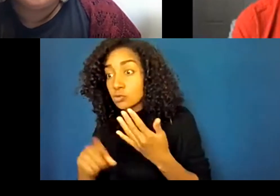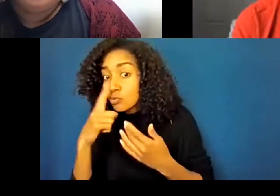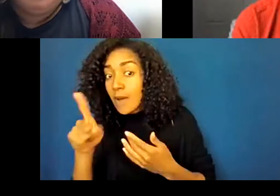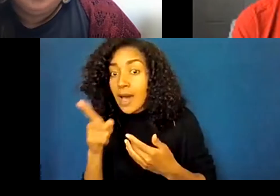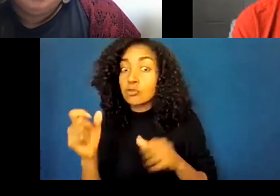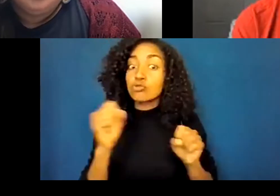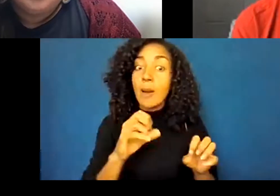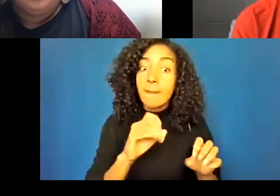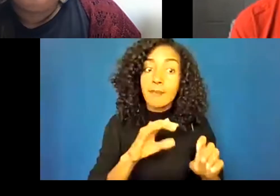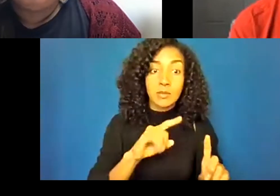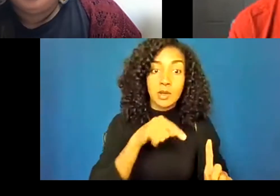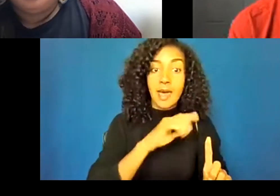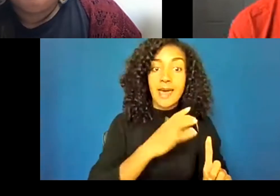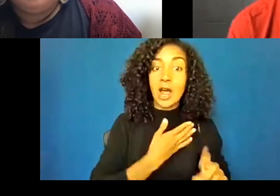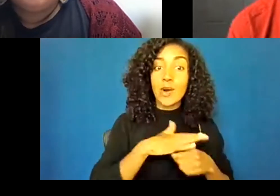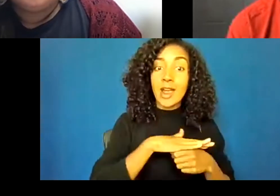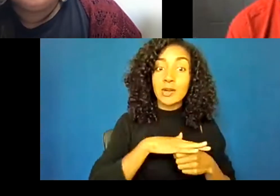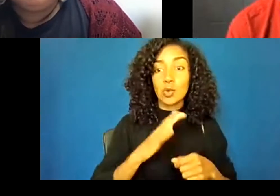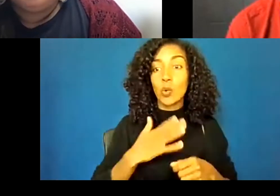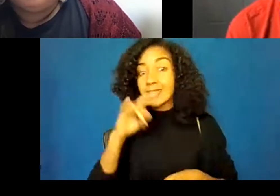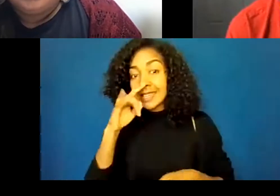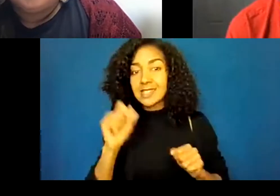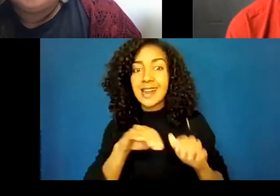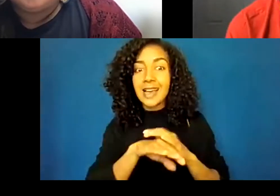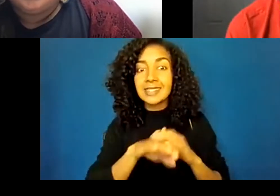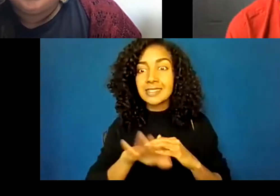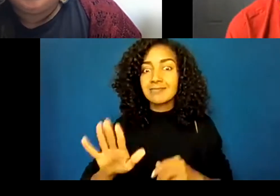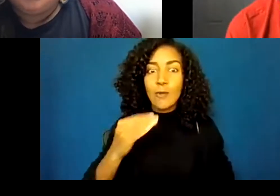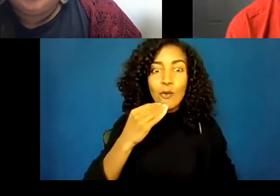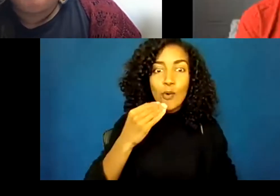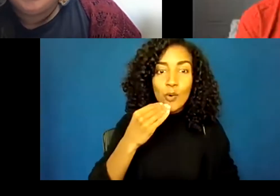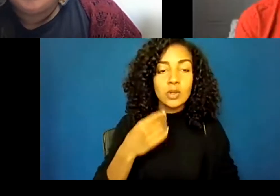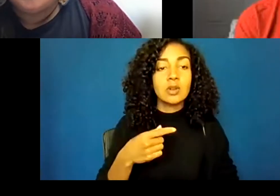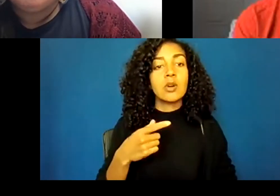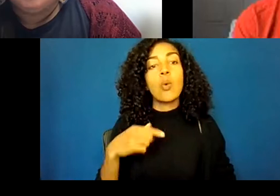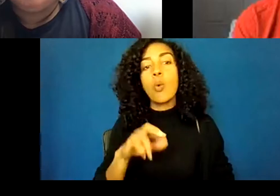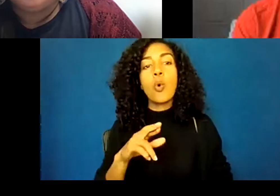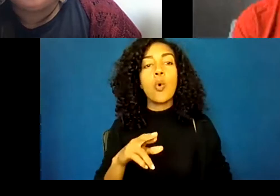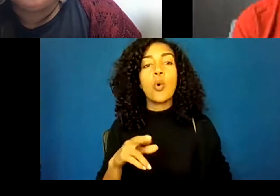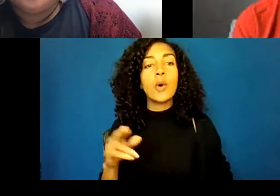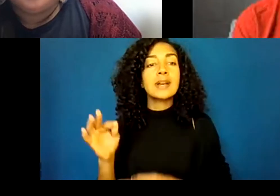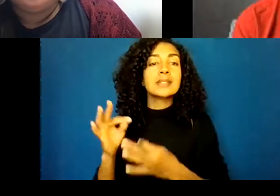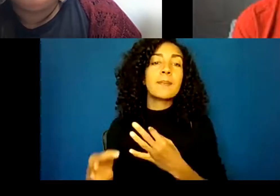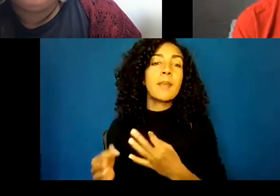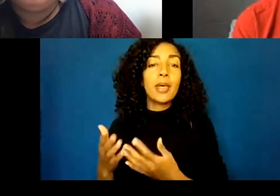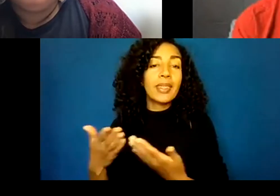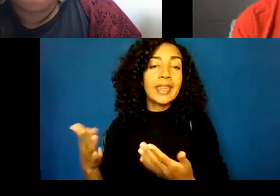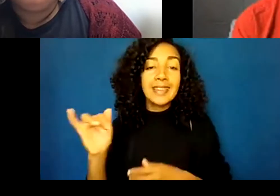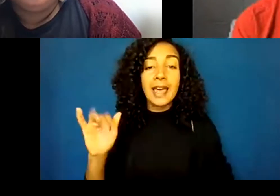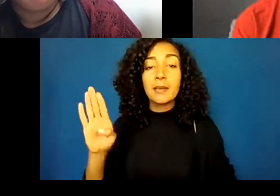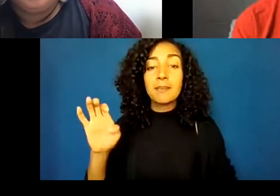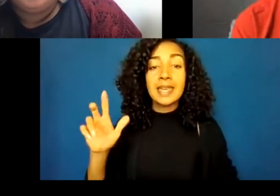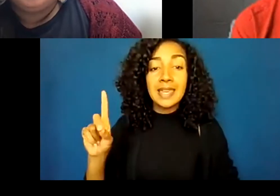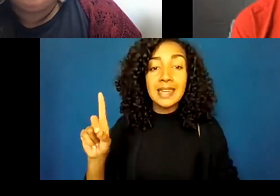access to their foods? We've done simple things like we have bead kits available so that if